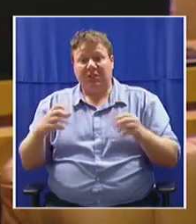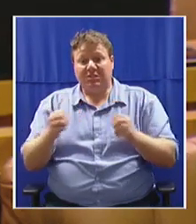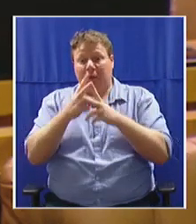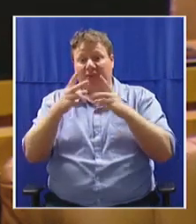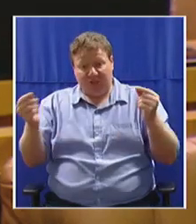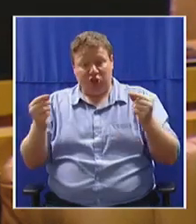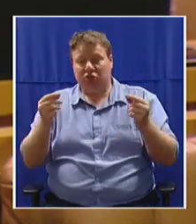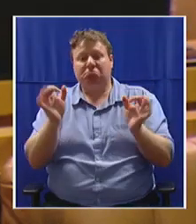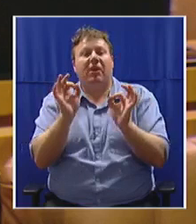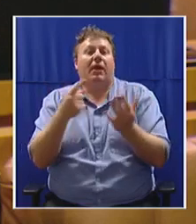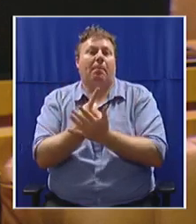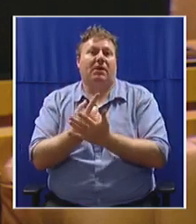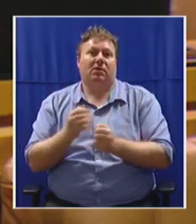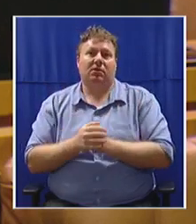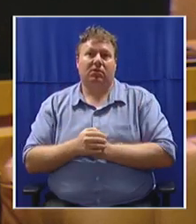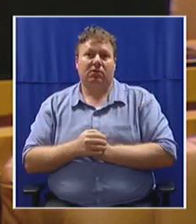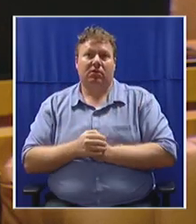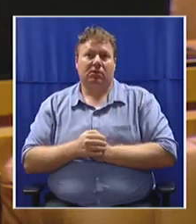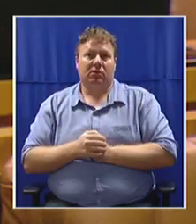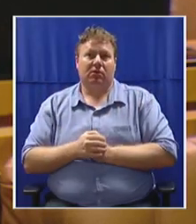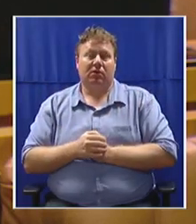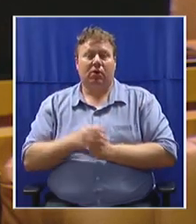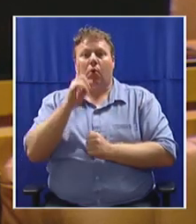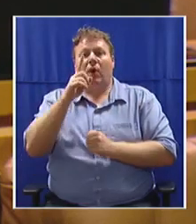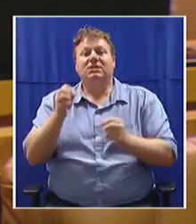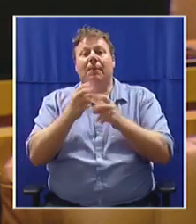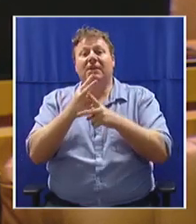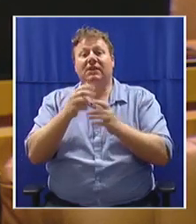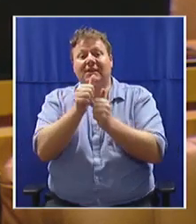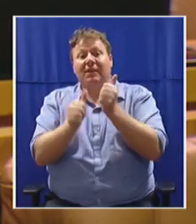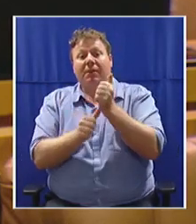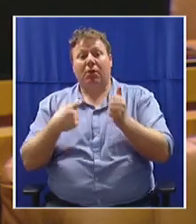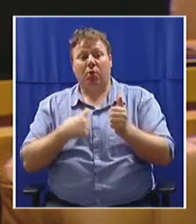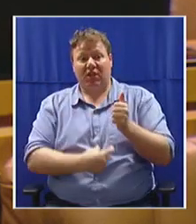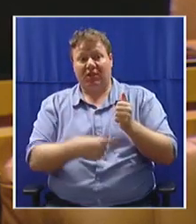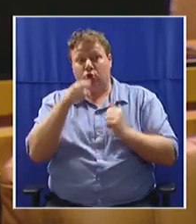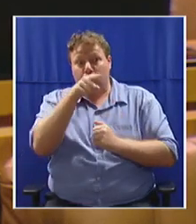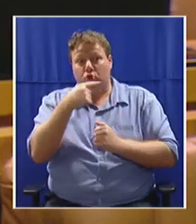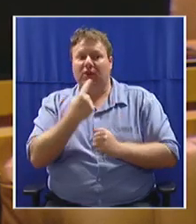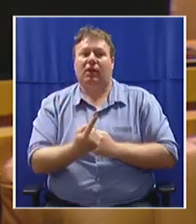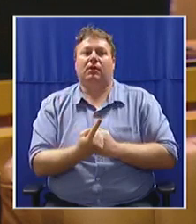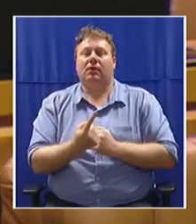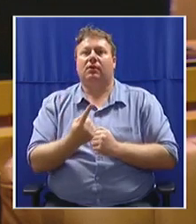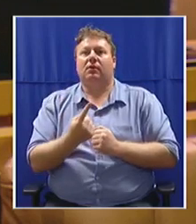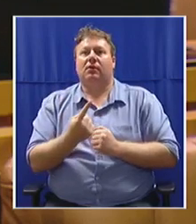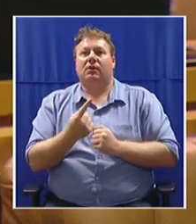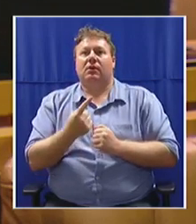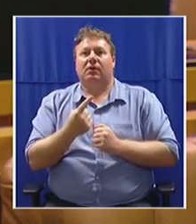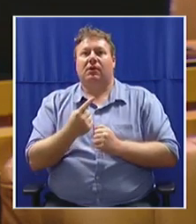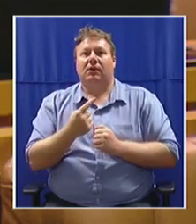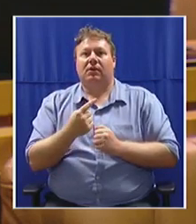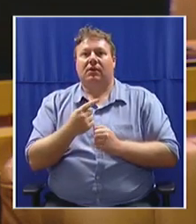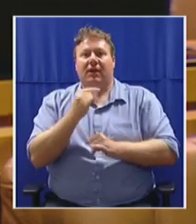summits, Deputy President, you said that certain industries need to be ring-fenced